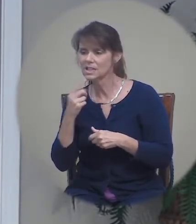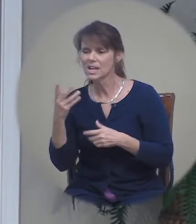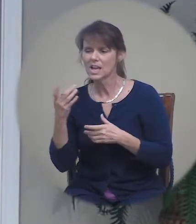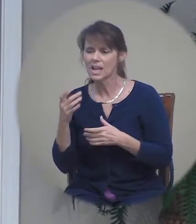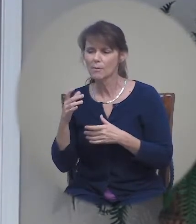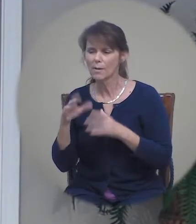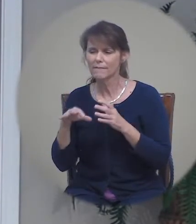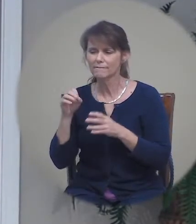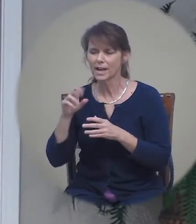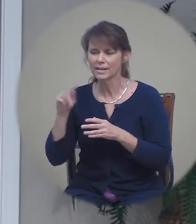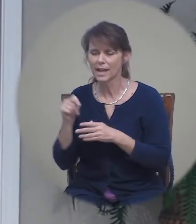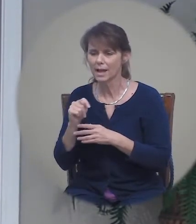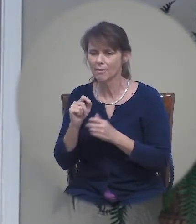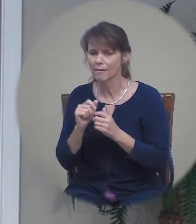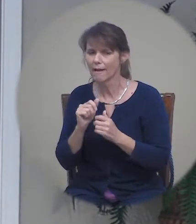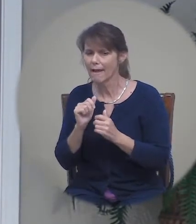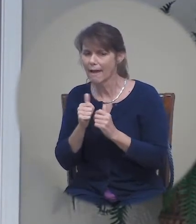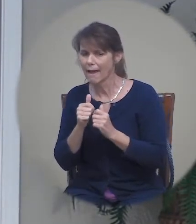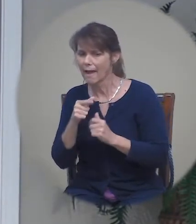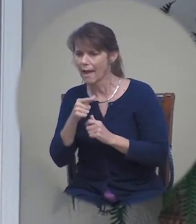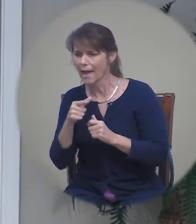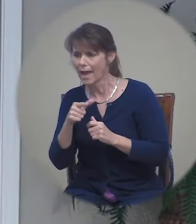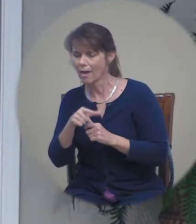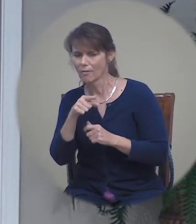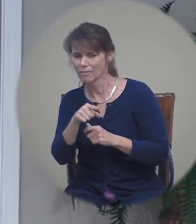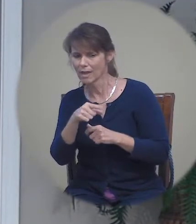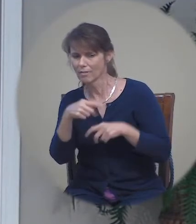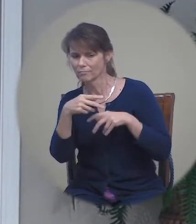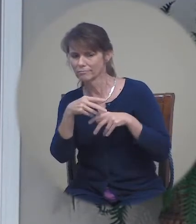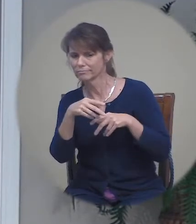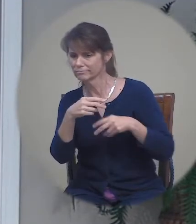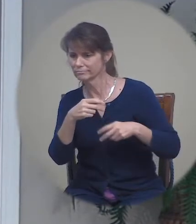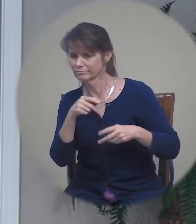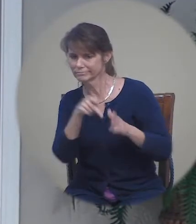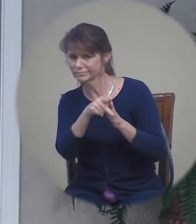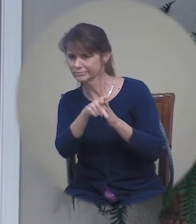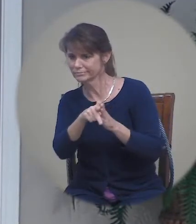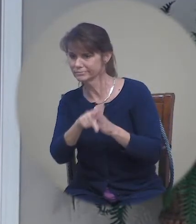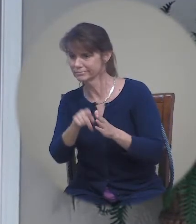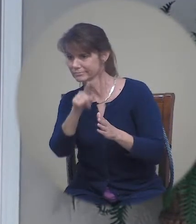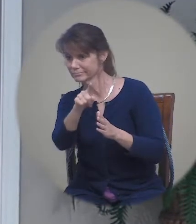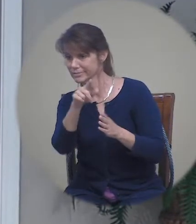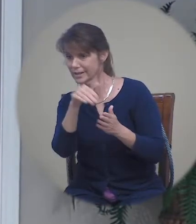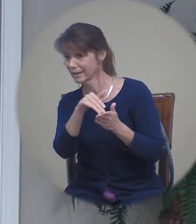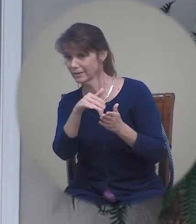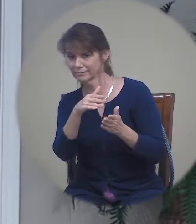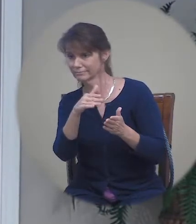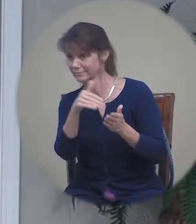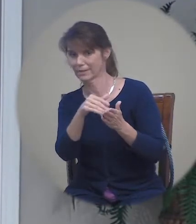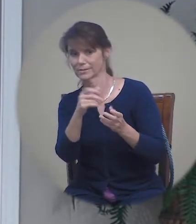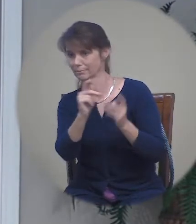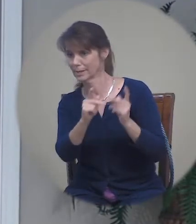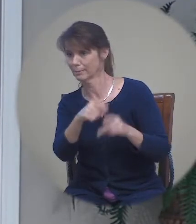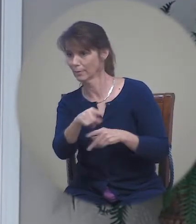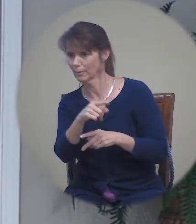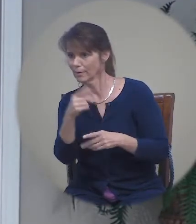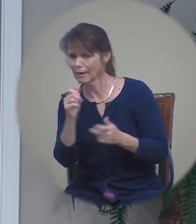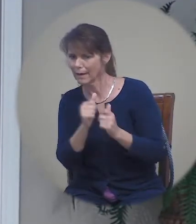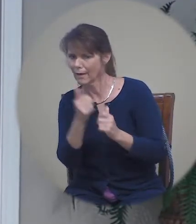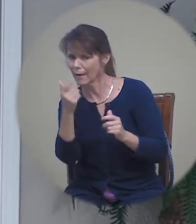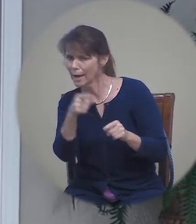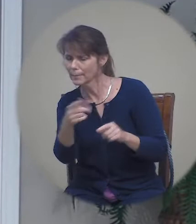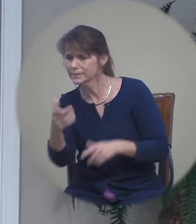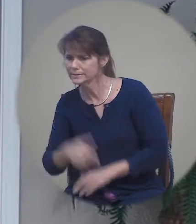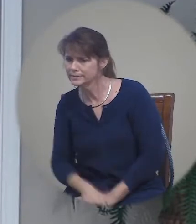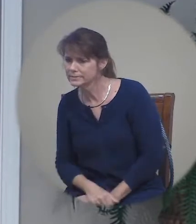how Sennacherib's army was sent away. And then third, he used as a guise Hezekiah's illness as a way to come and express